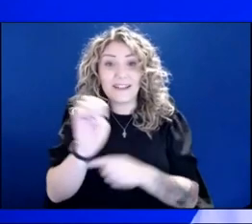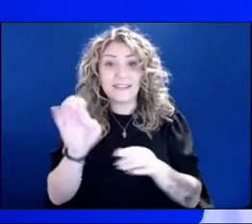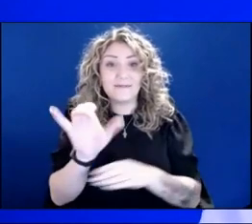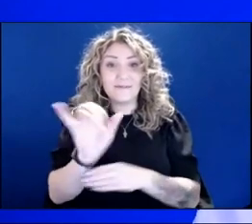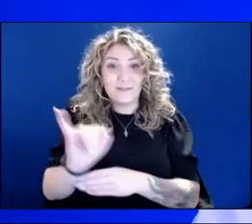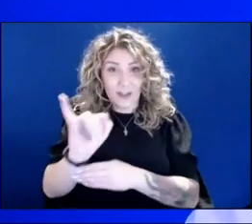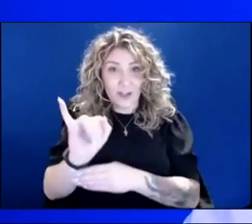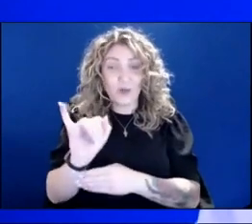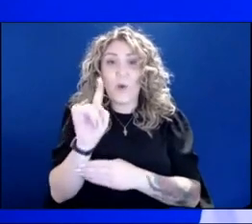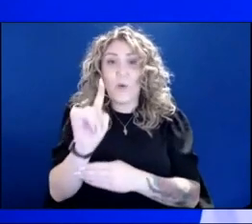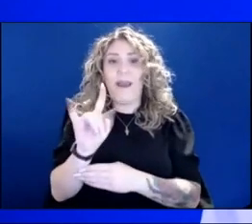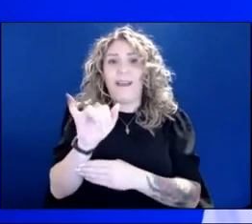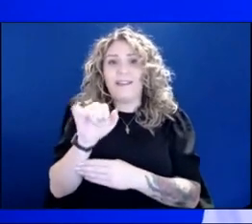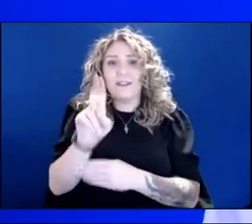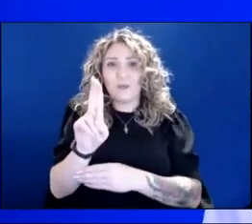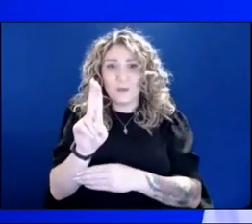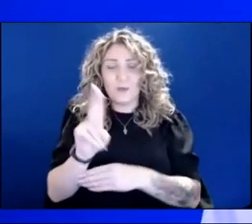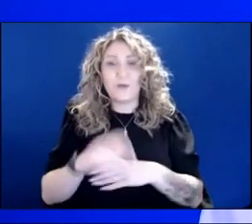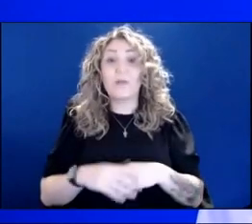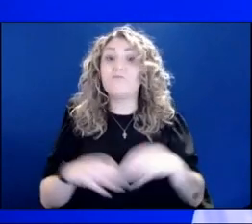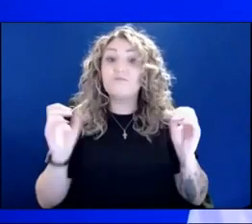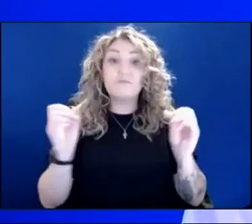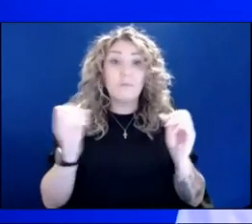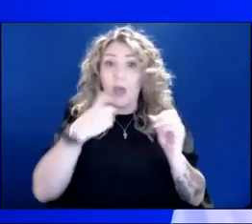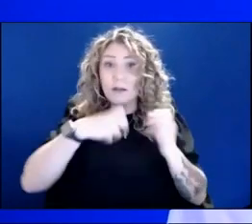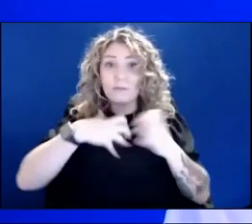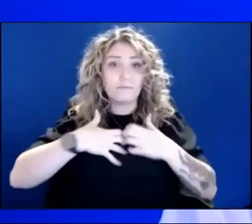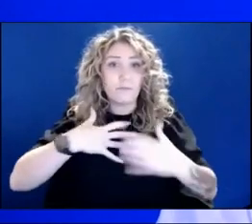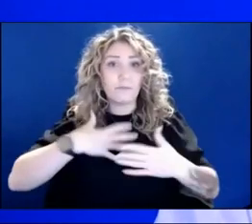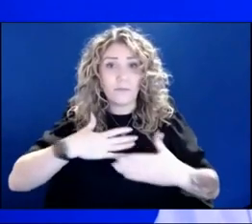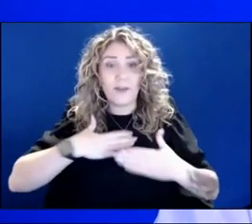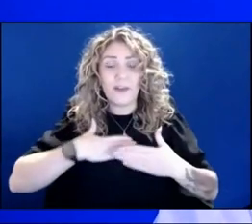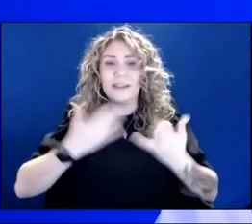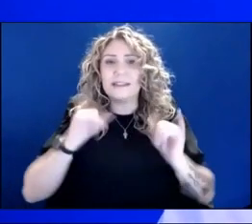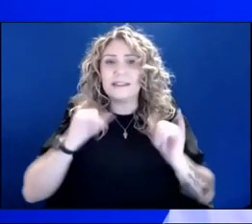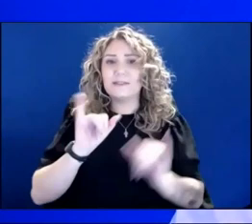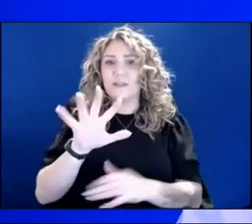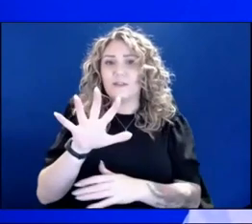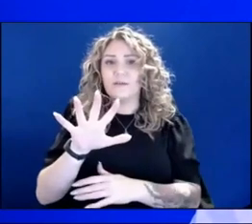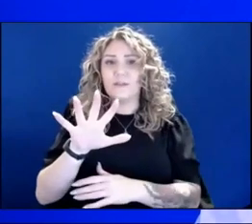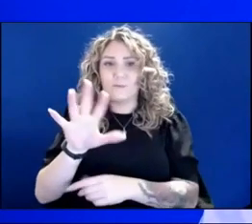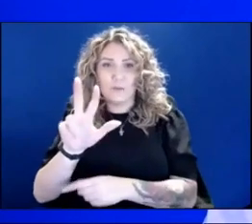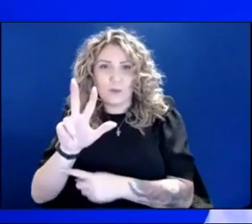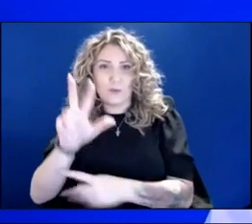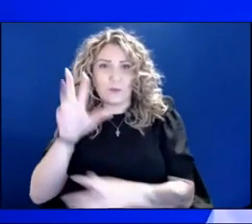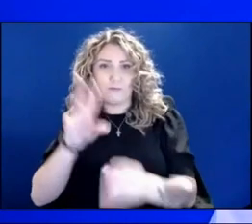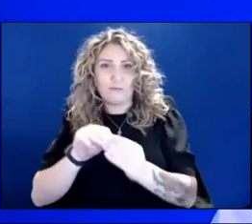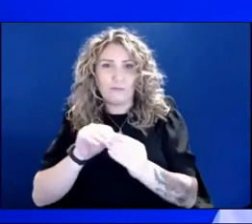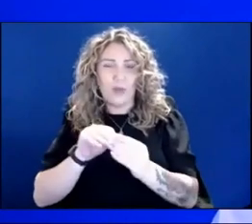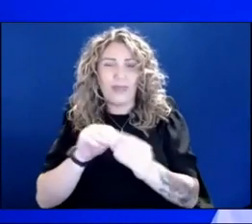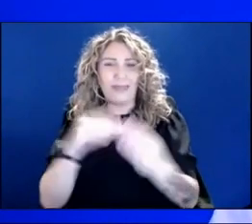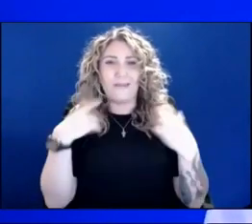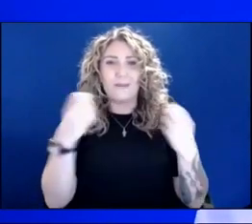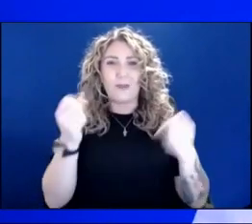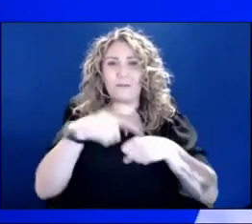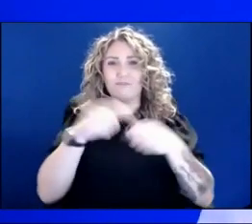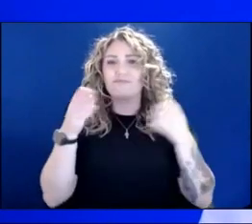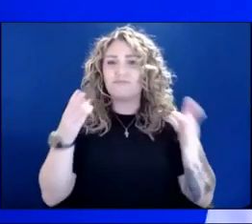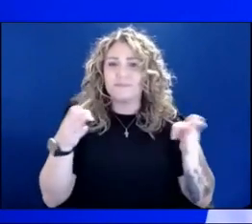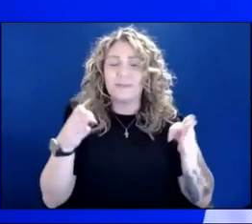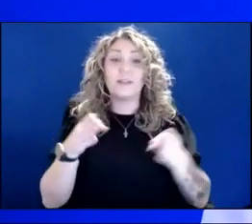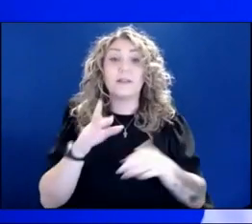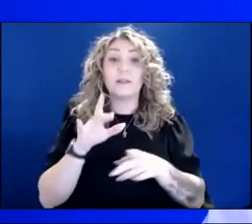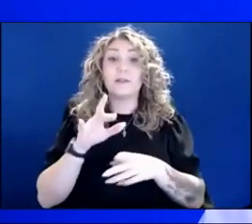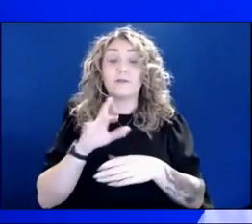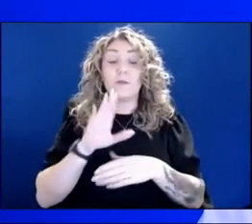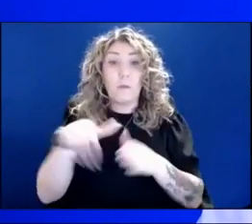ICU, none on the ventilator, still 53 in that recovery period. So, you know, again, our cases,